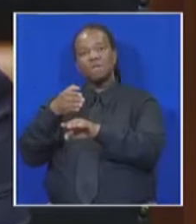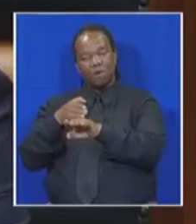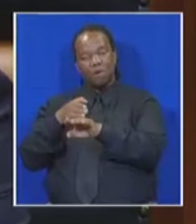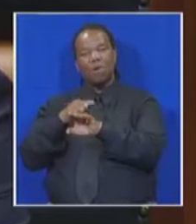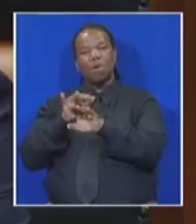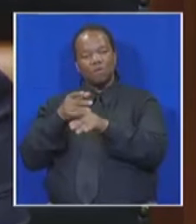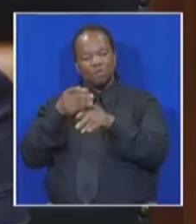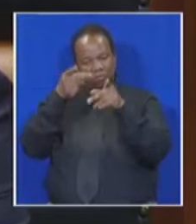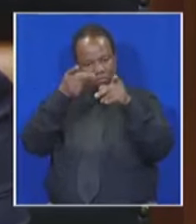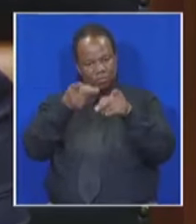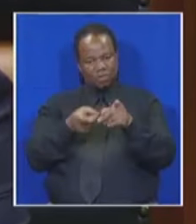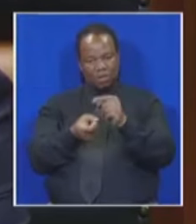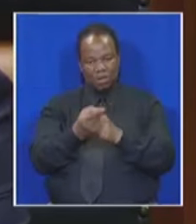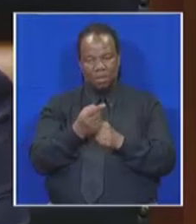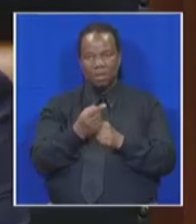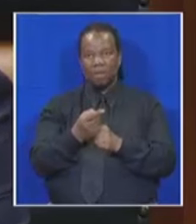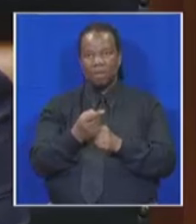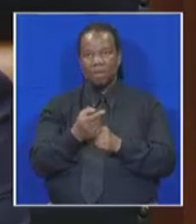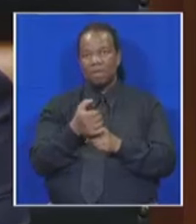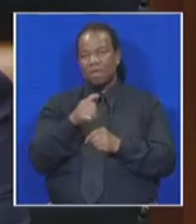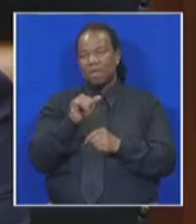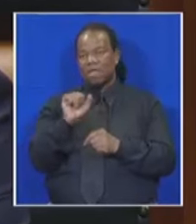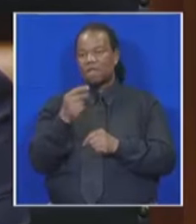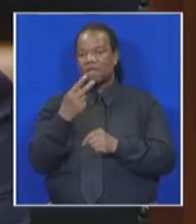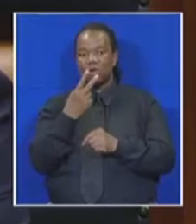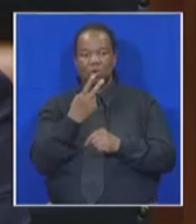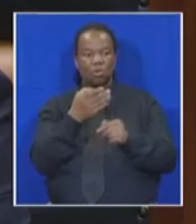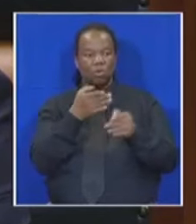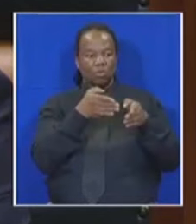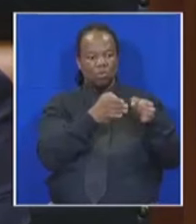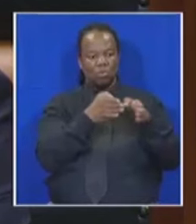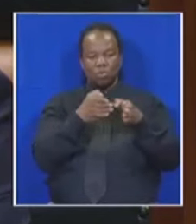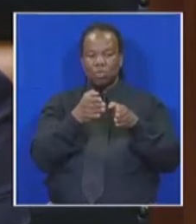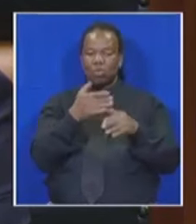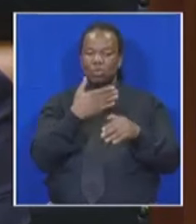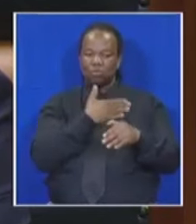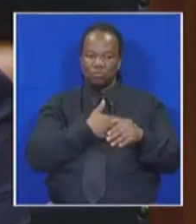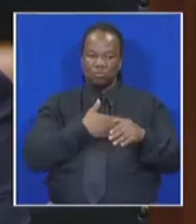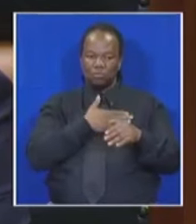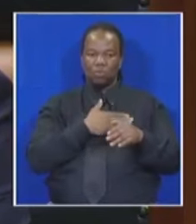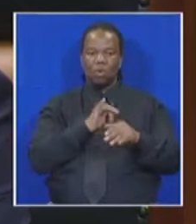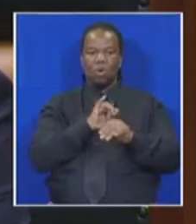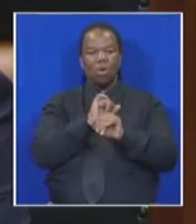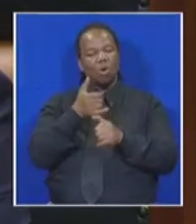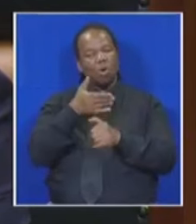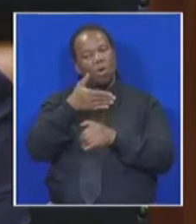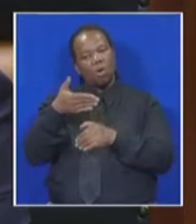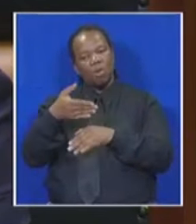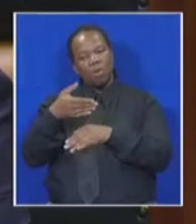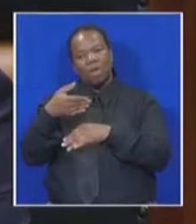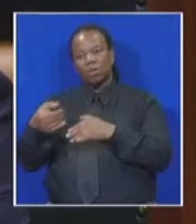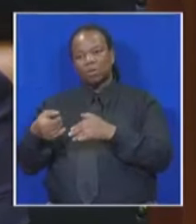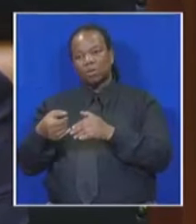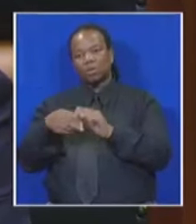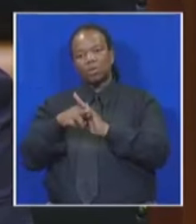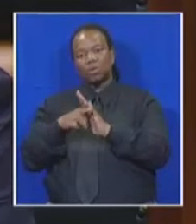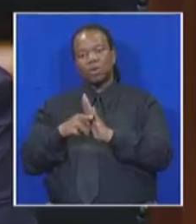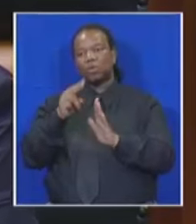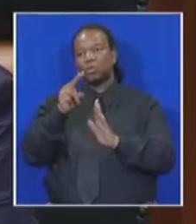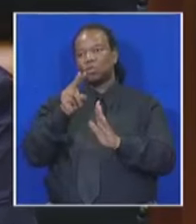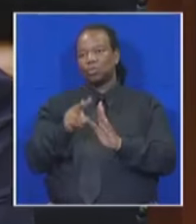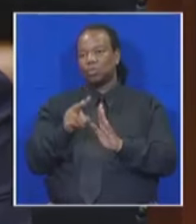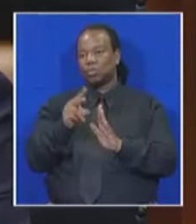decision. Unless one of the two procedures is satisfied or the exclusions in Rule 123 are adhered to, a